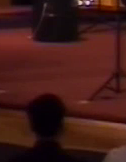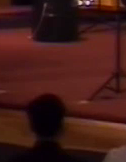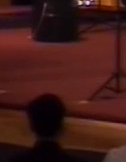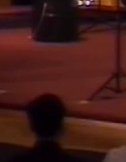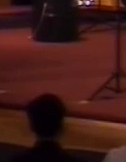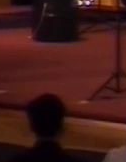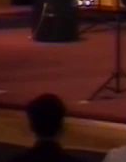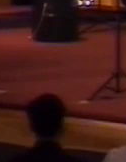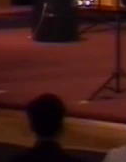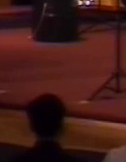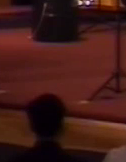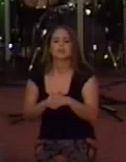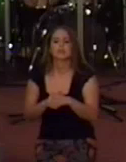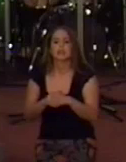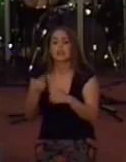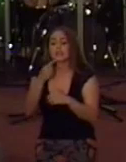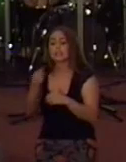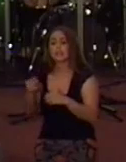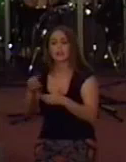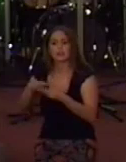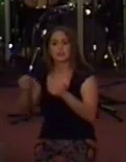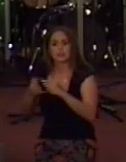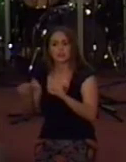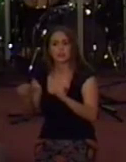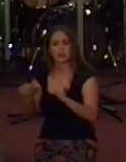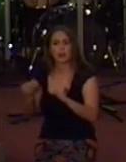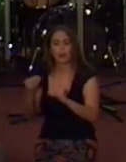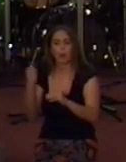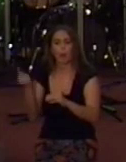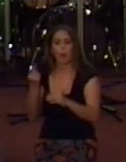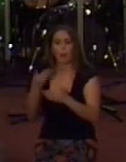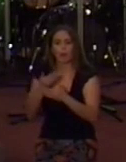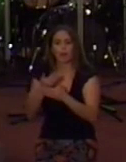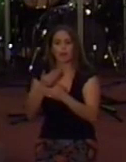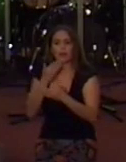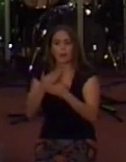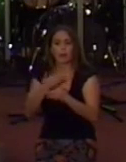about that lady, and he said, well, the only thing of notoriety I've found in our tree is that our